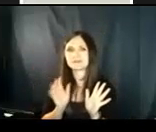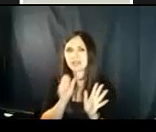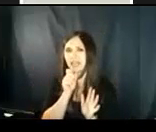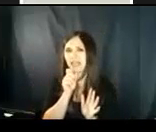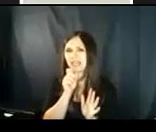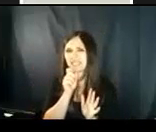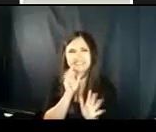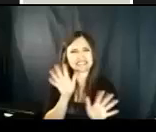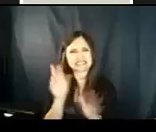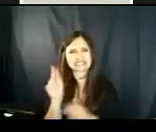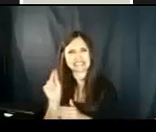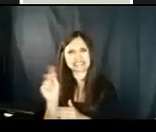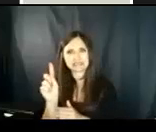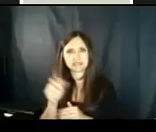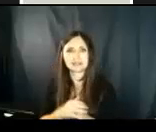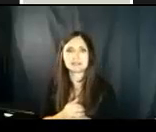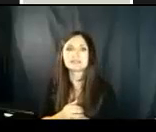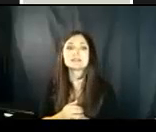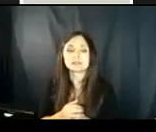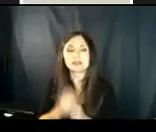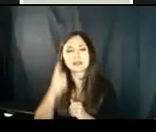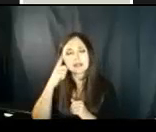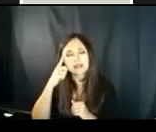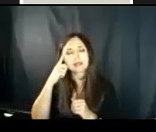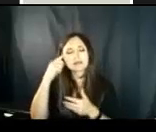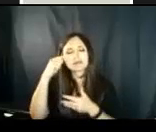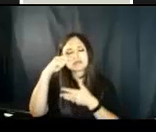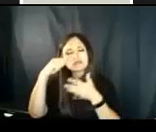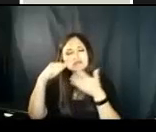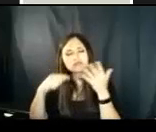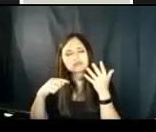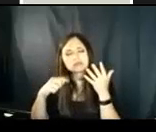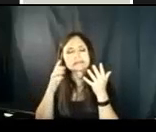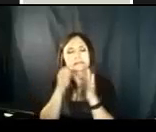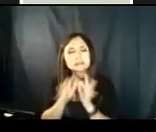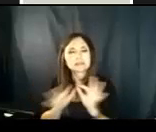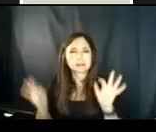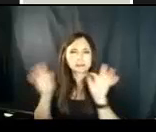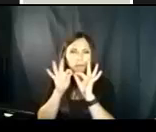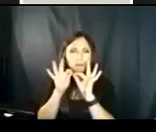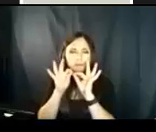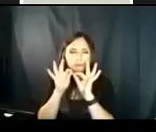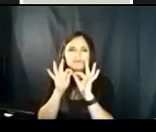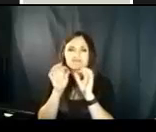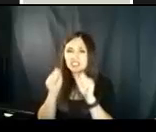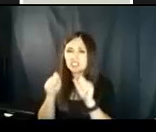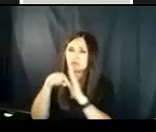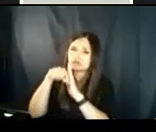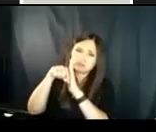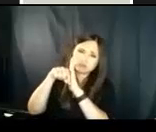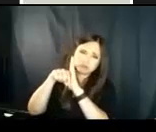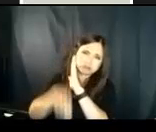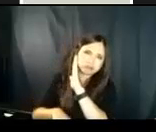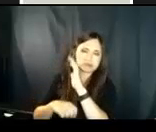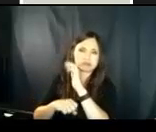Absolutely. So let's think about all this because it's important. And again, I can go really deep into the structural